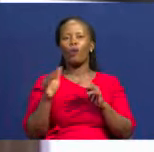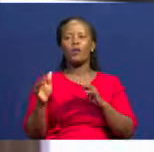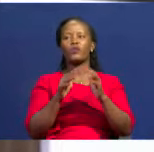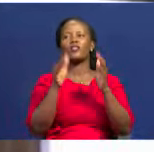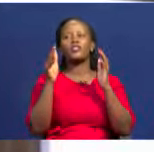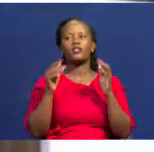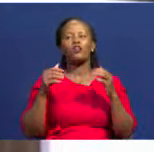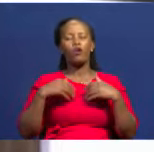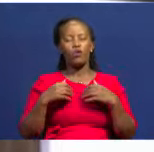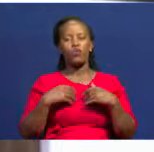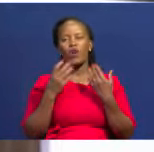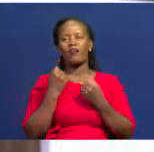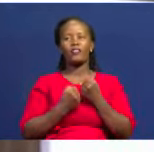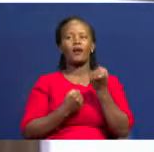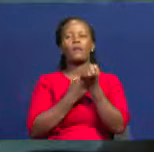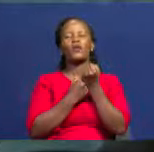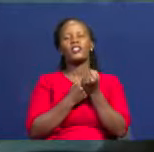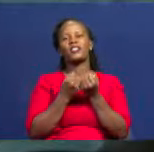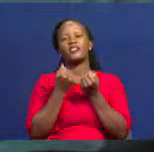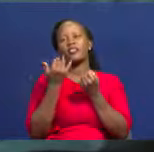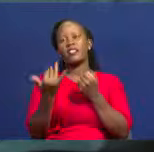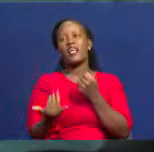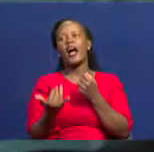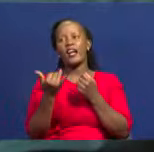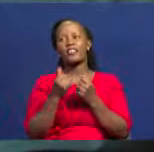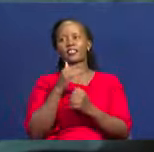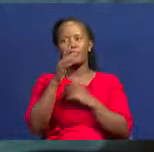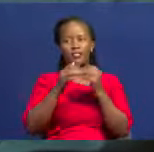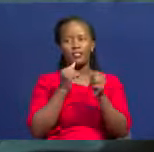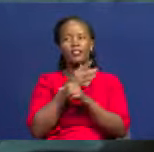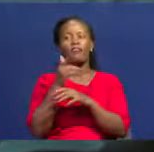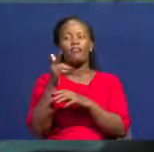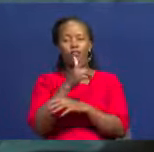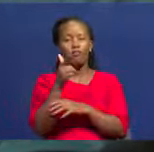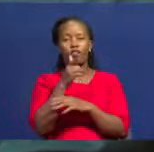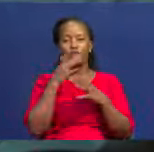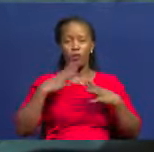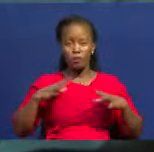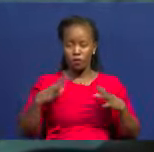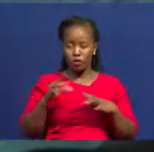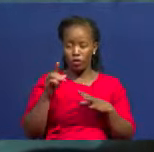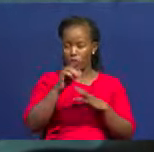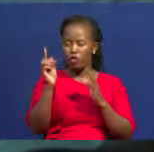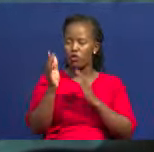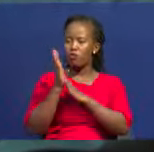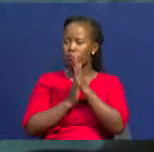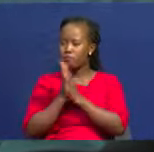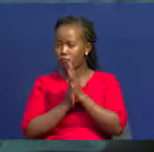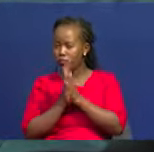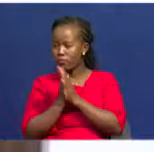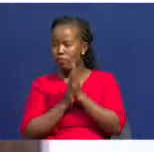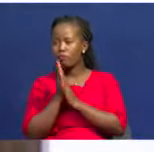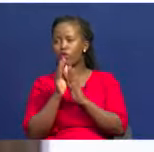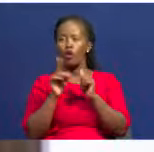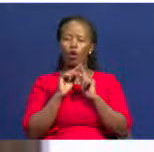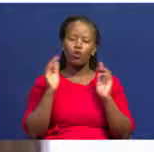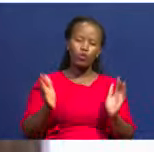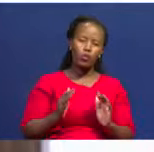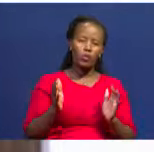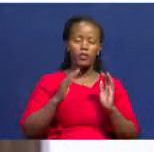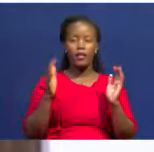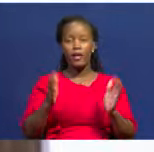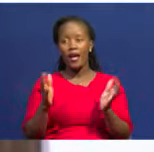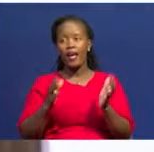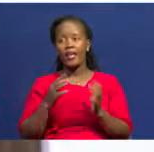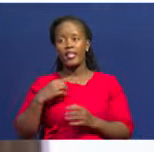the voices of young filmmakers. By so doing, you really give us the hope, the motivation that film industry is a